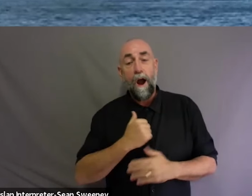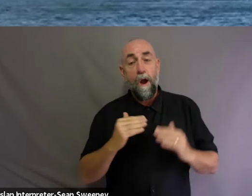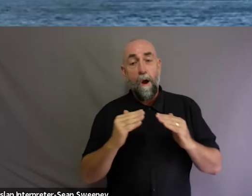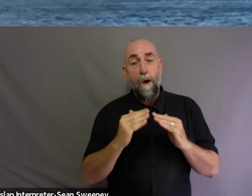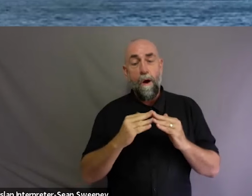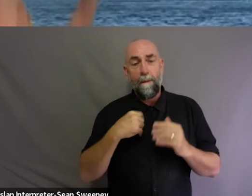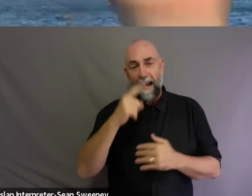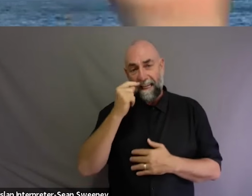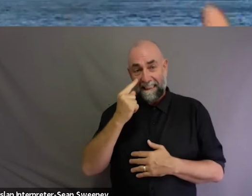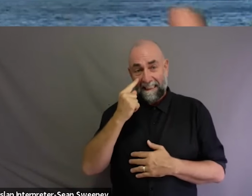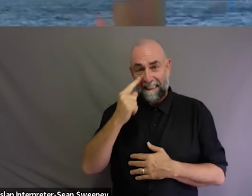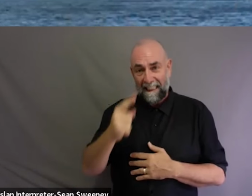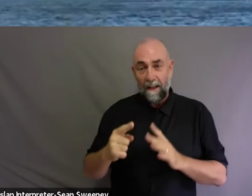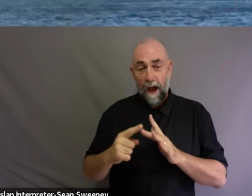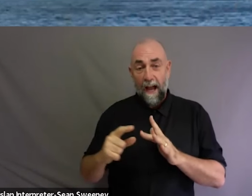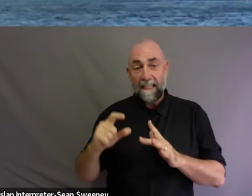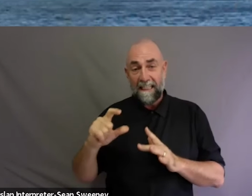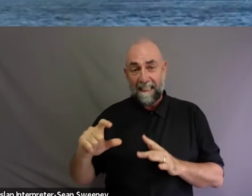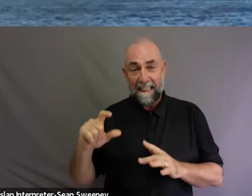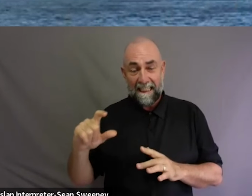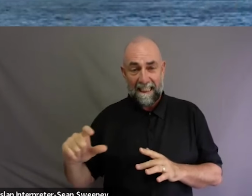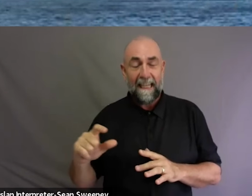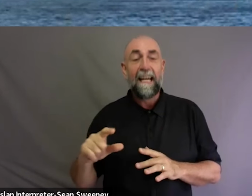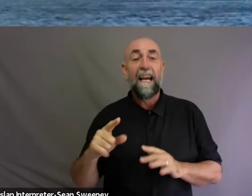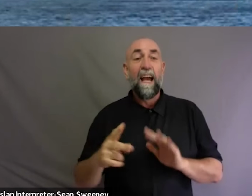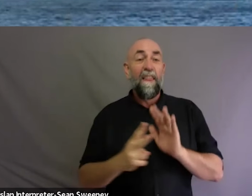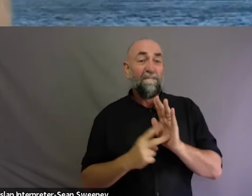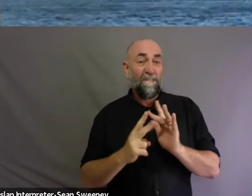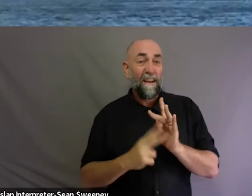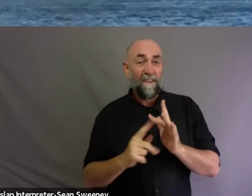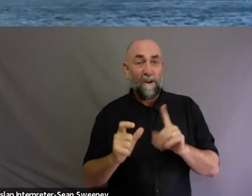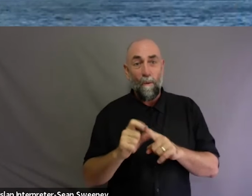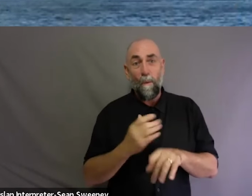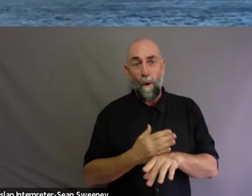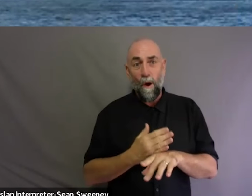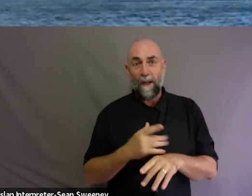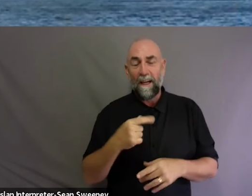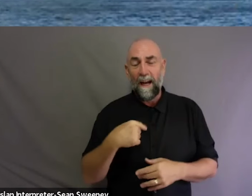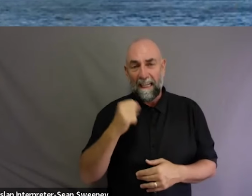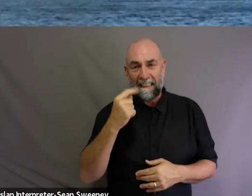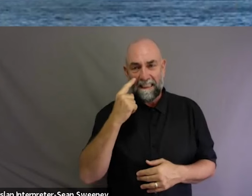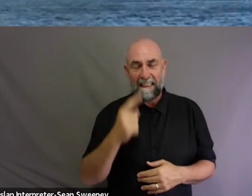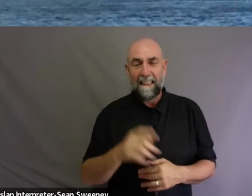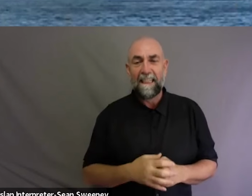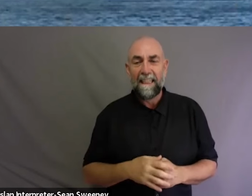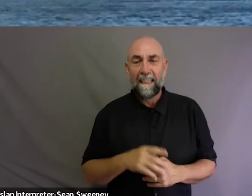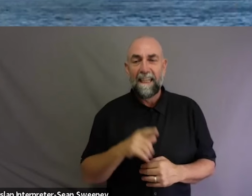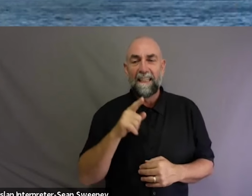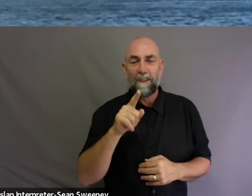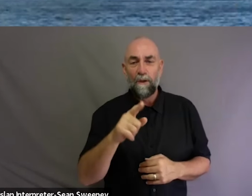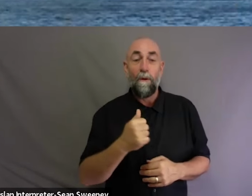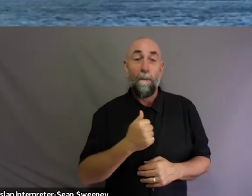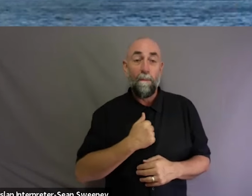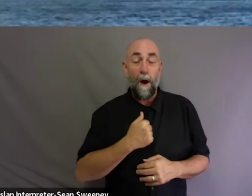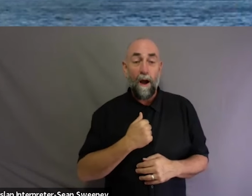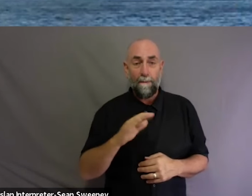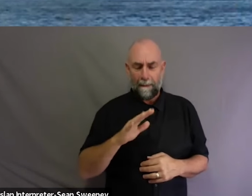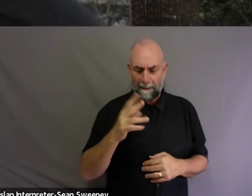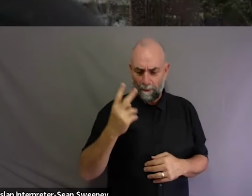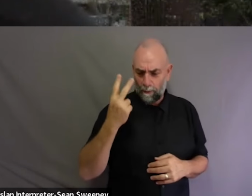ICC Vivid things when they're happening. So you were my scenery for a little while, a couple of years